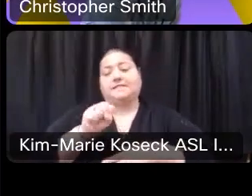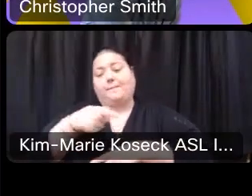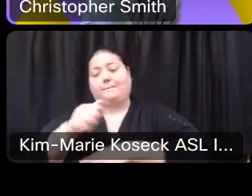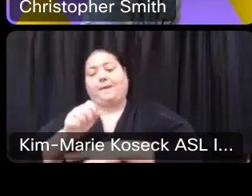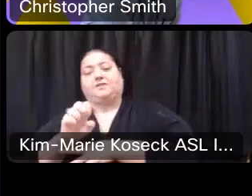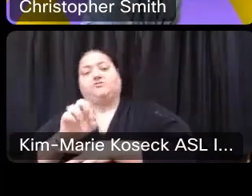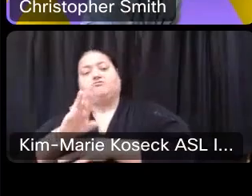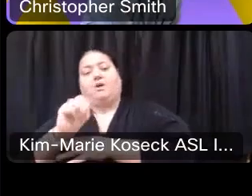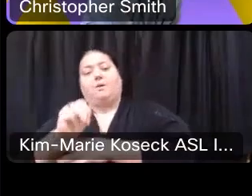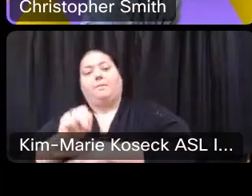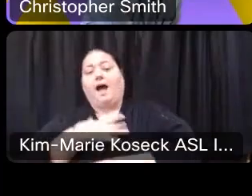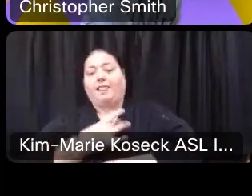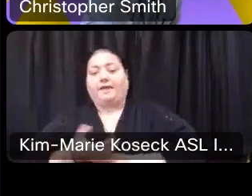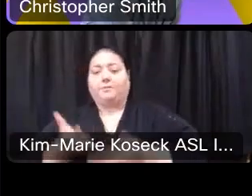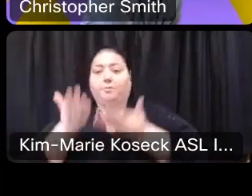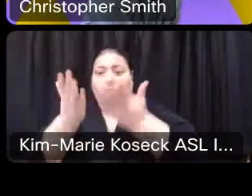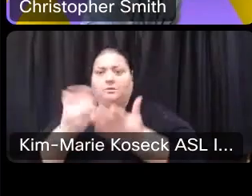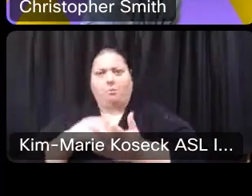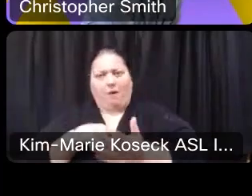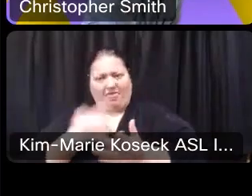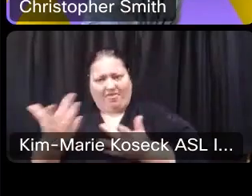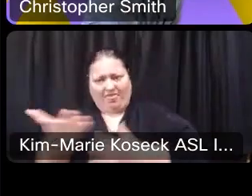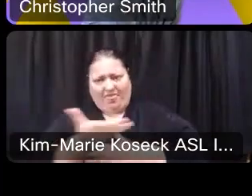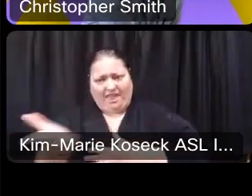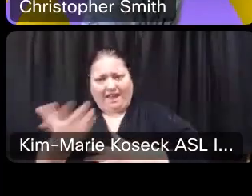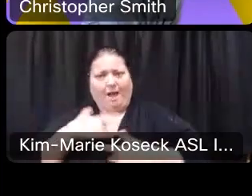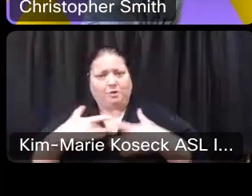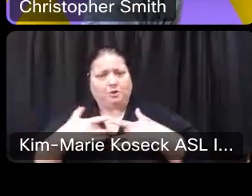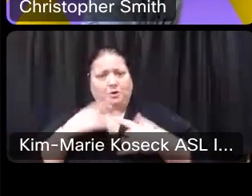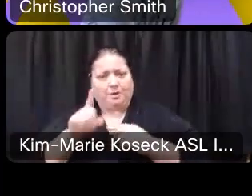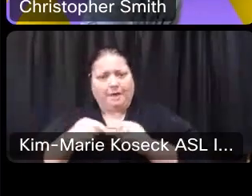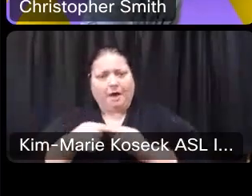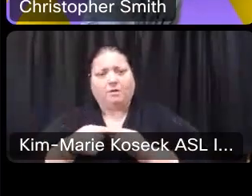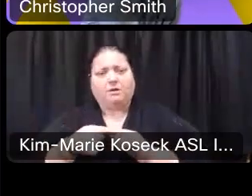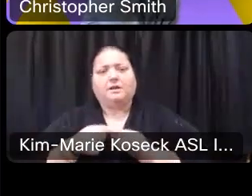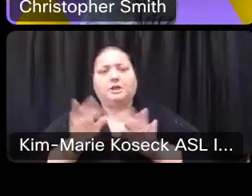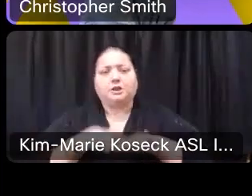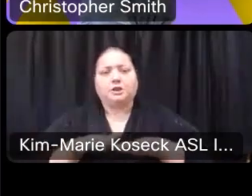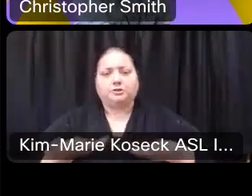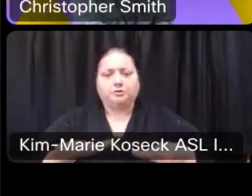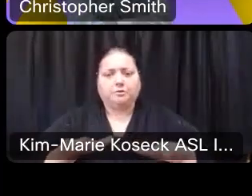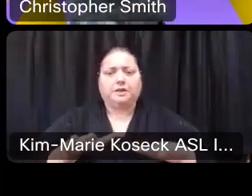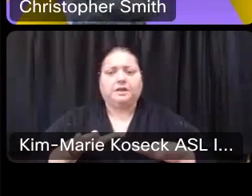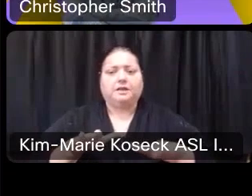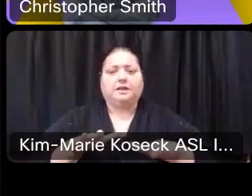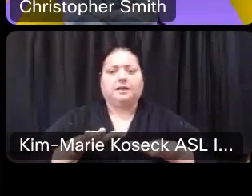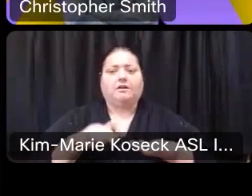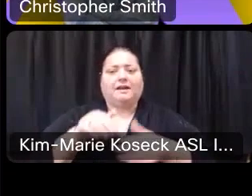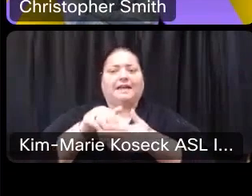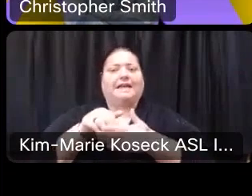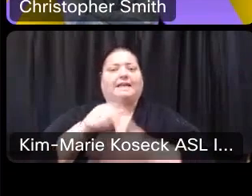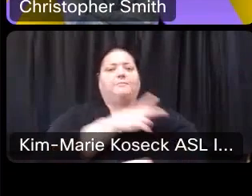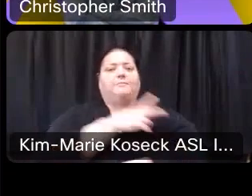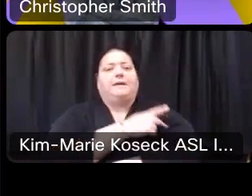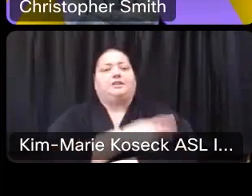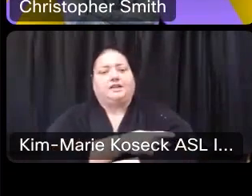like the proposal, but the thing I'm concerned about is the children that are in inpatient